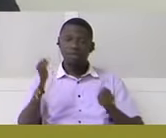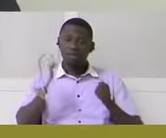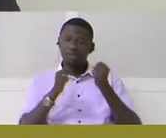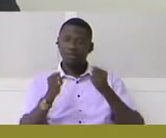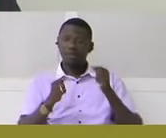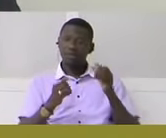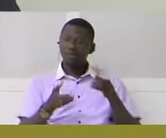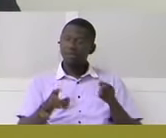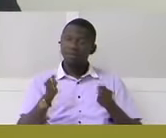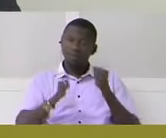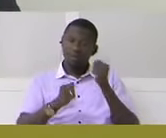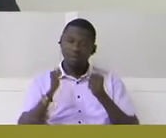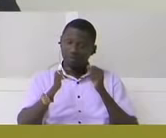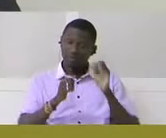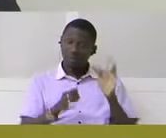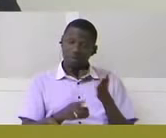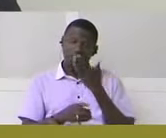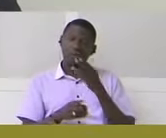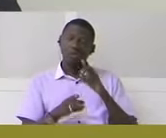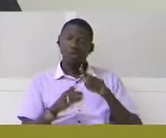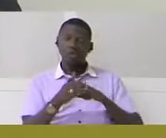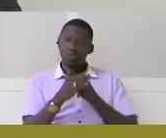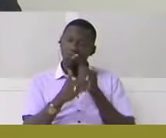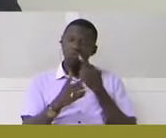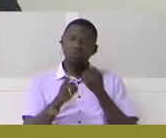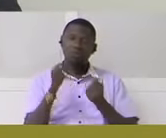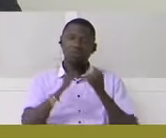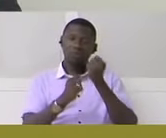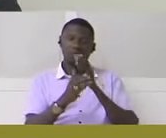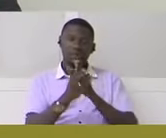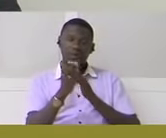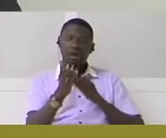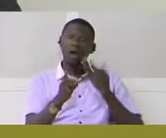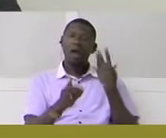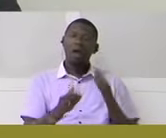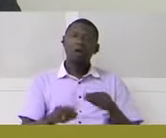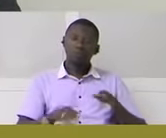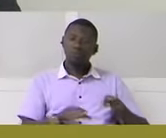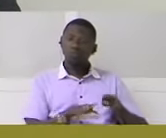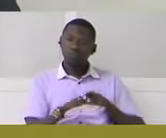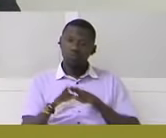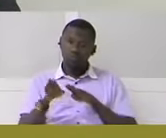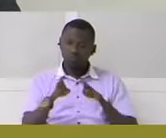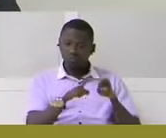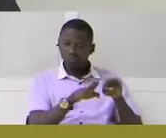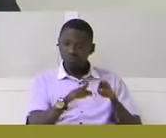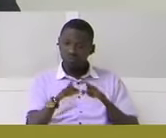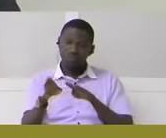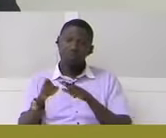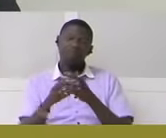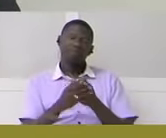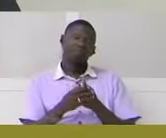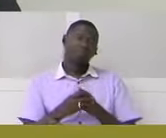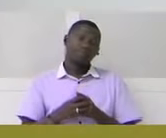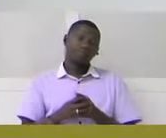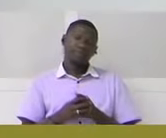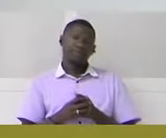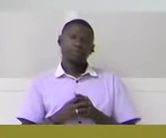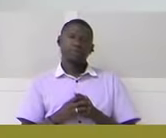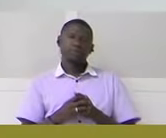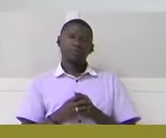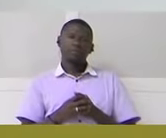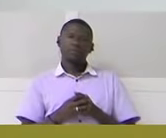moving. I will not say that because I know the